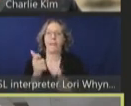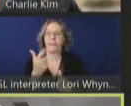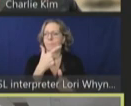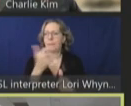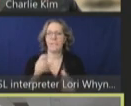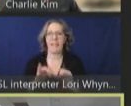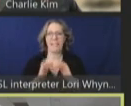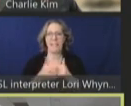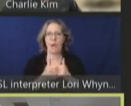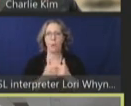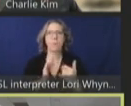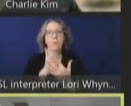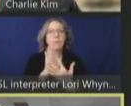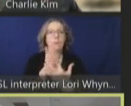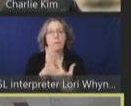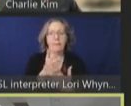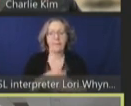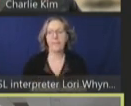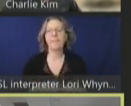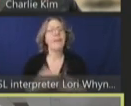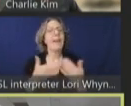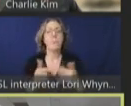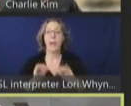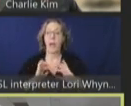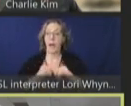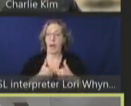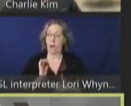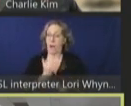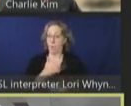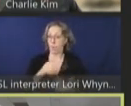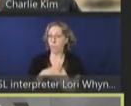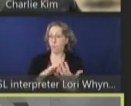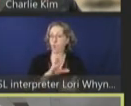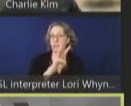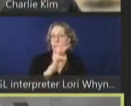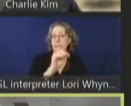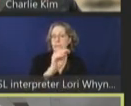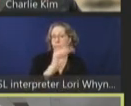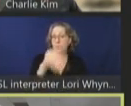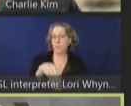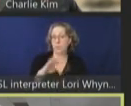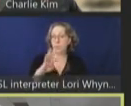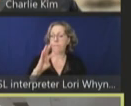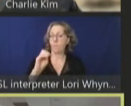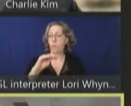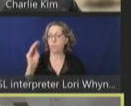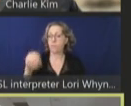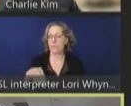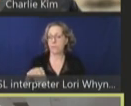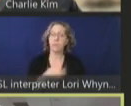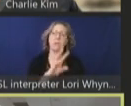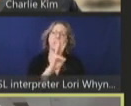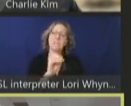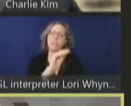So we have a 60-40 approach here where we try to have about 60% of our energy and time